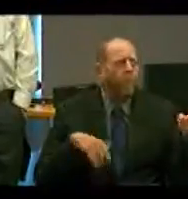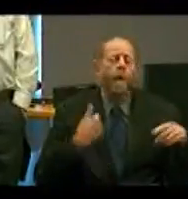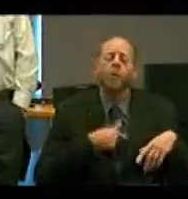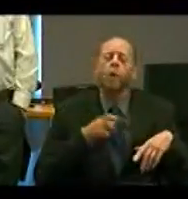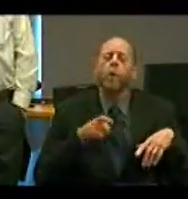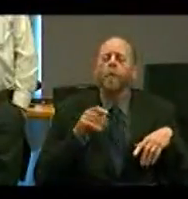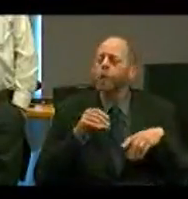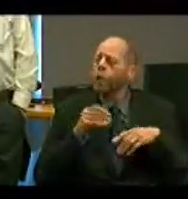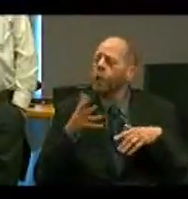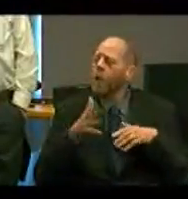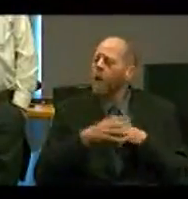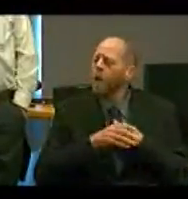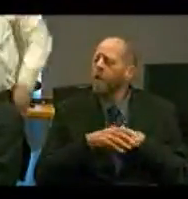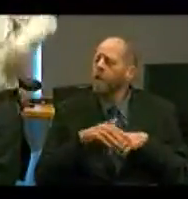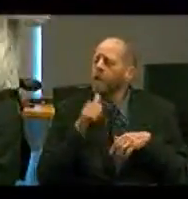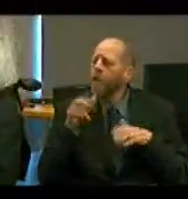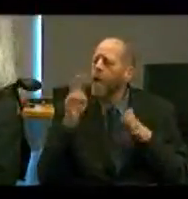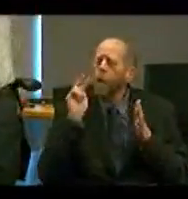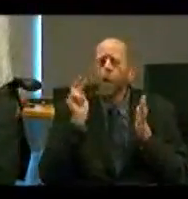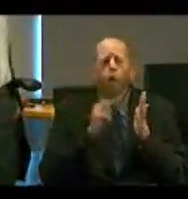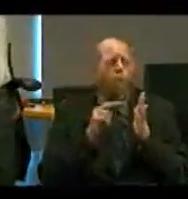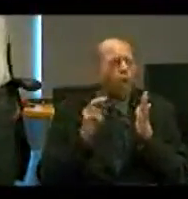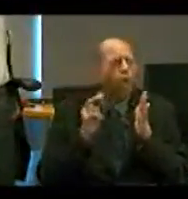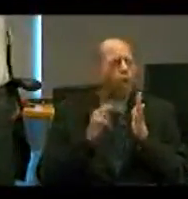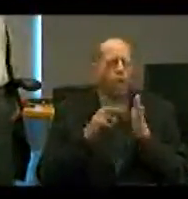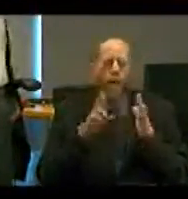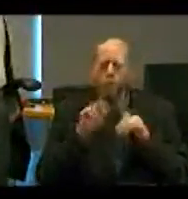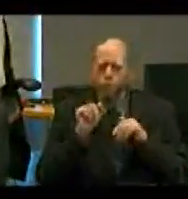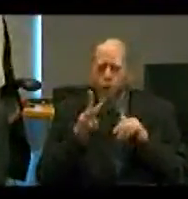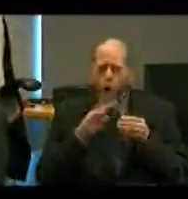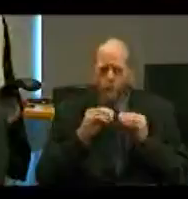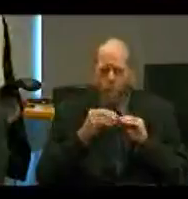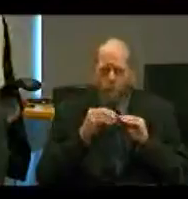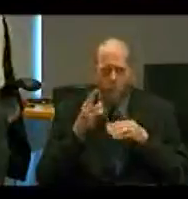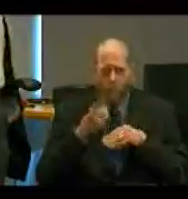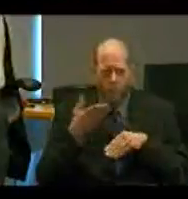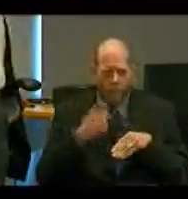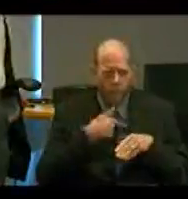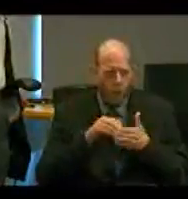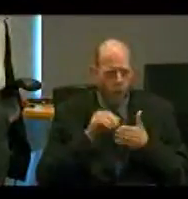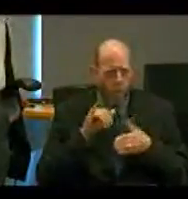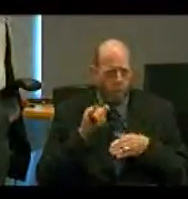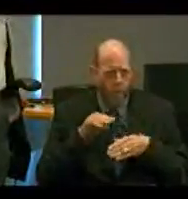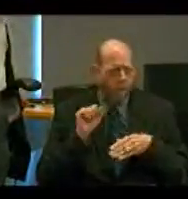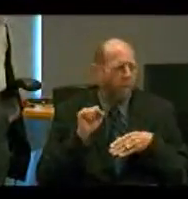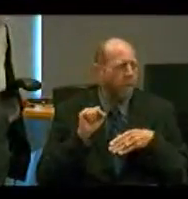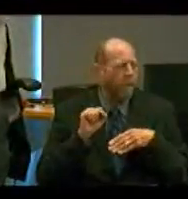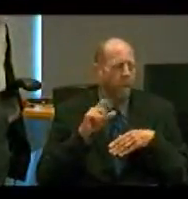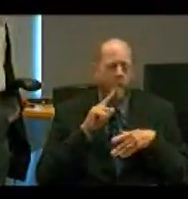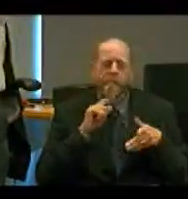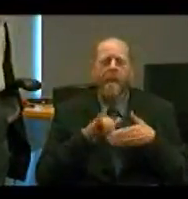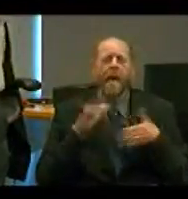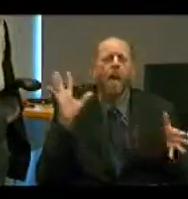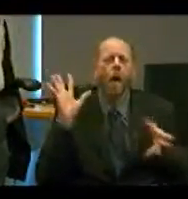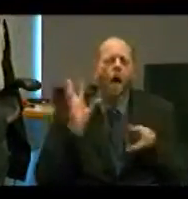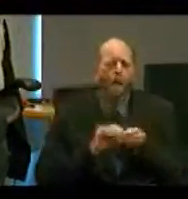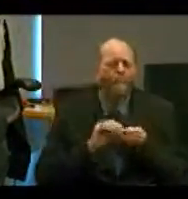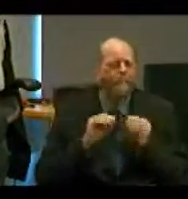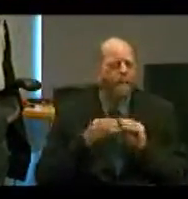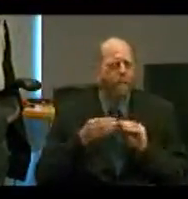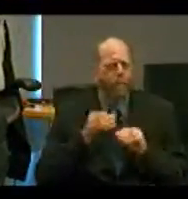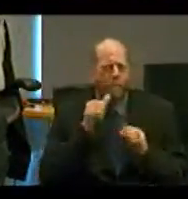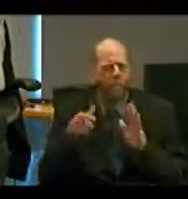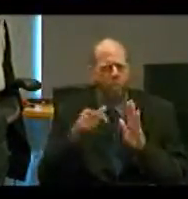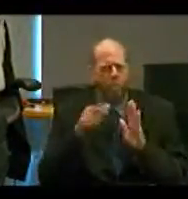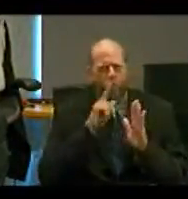So we need to kind of not look at raw aggregate numbers. If there's one thing we learned from James and from Dr. Morgan, it's that aggregate numbers aren't always revealing.